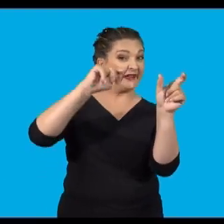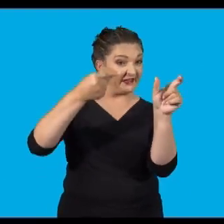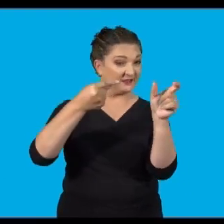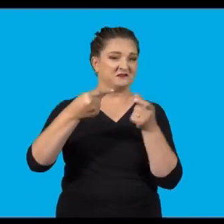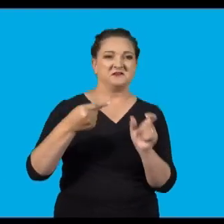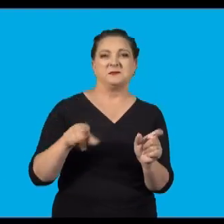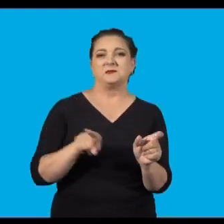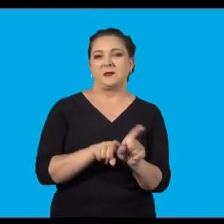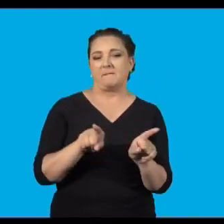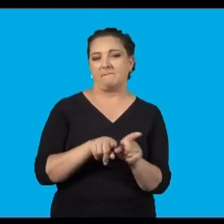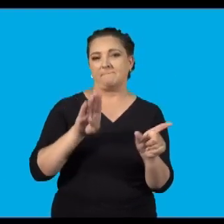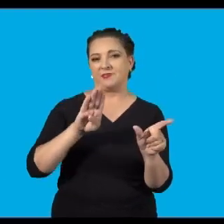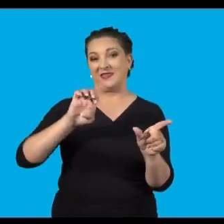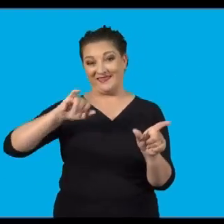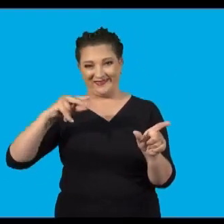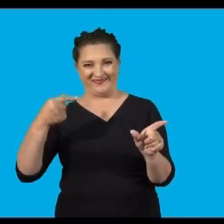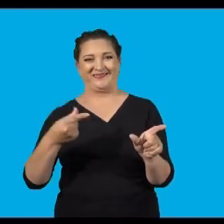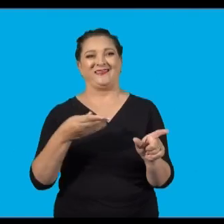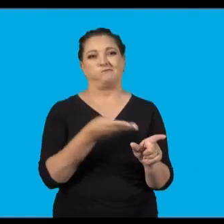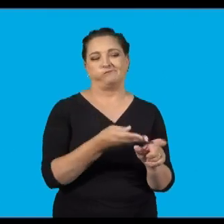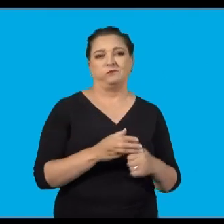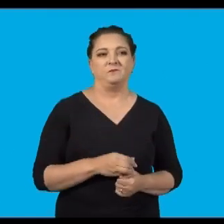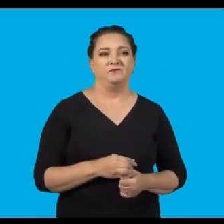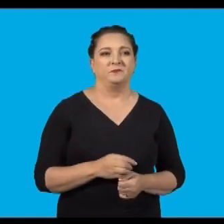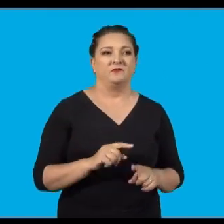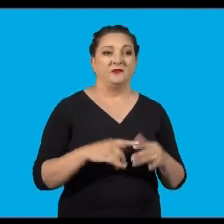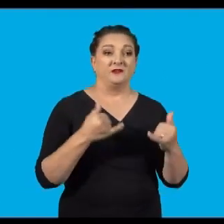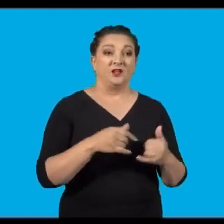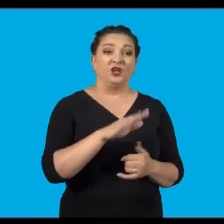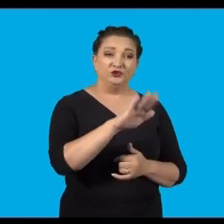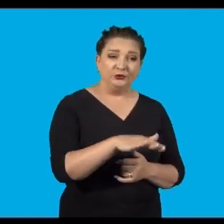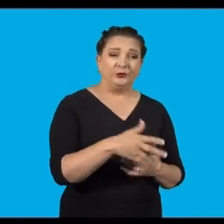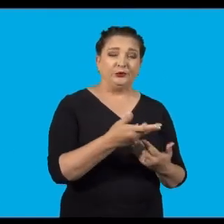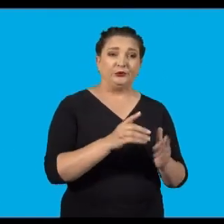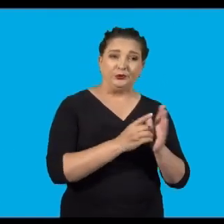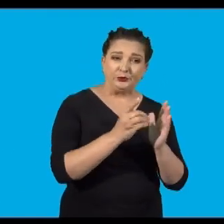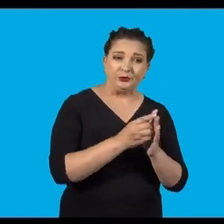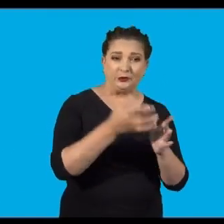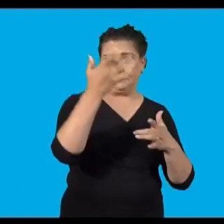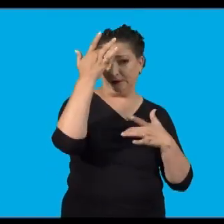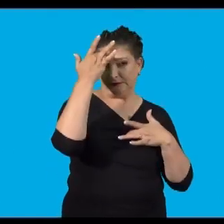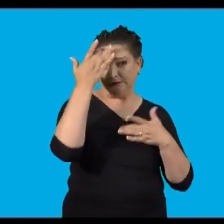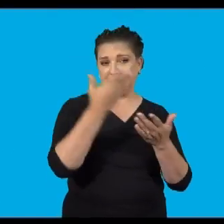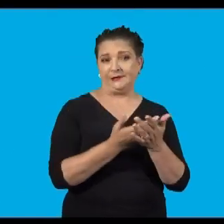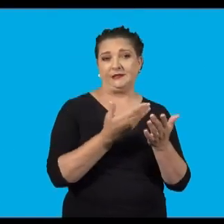ending is included in my passive voice. Sentence number 3, the child had developed an illness